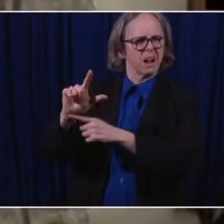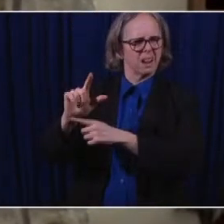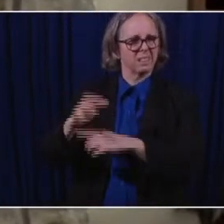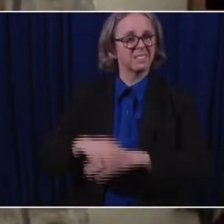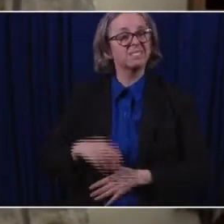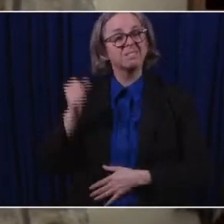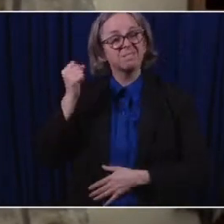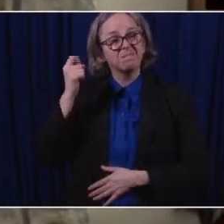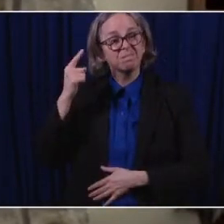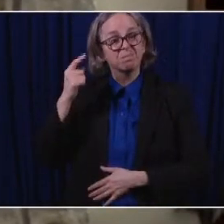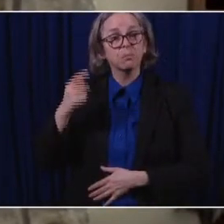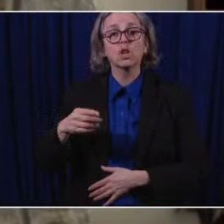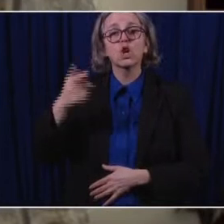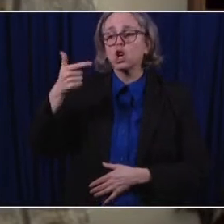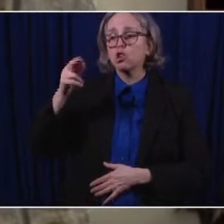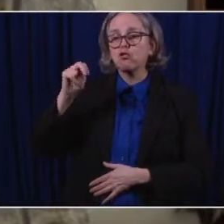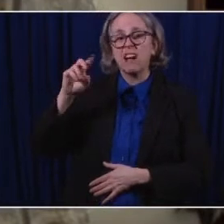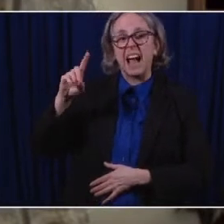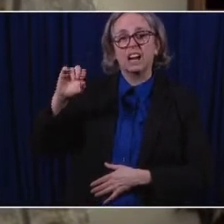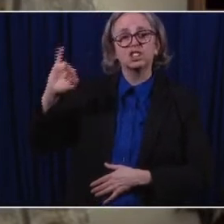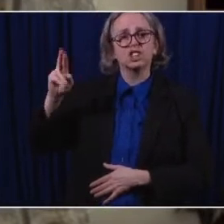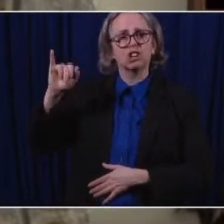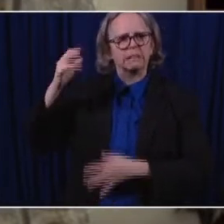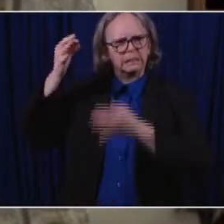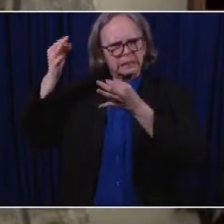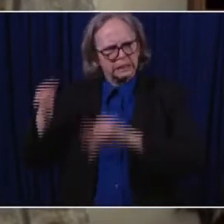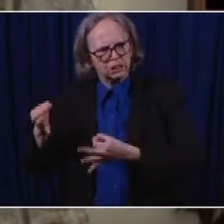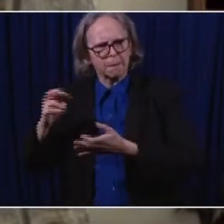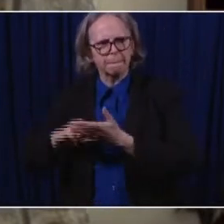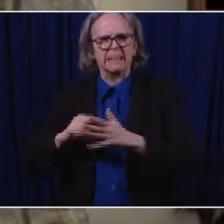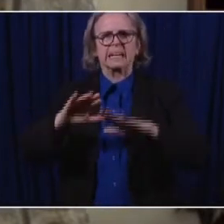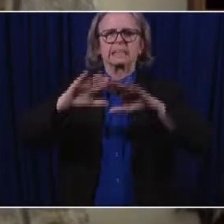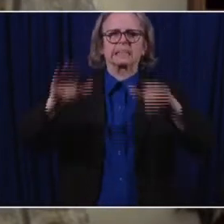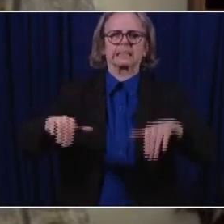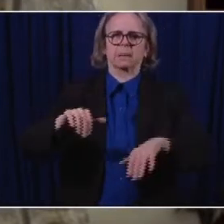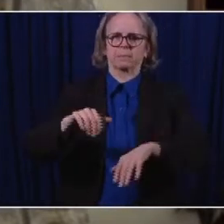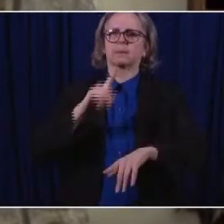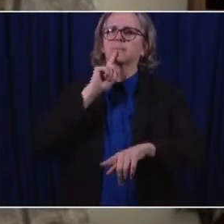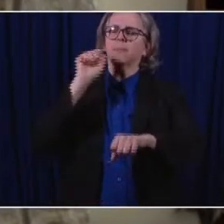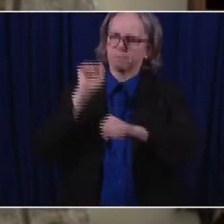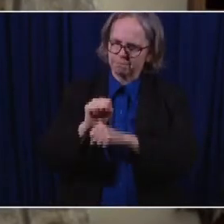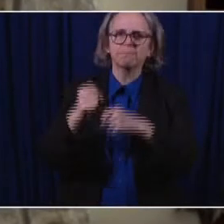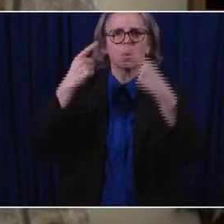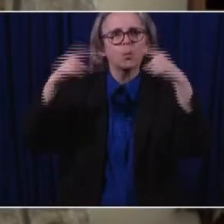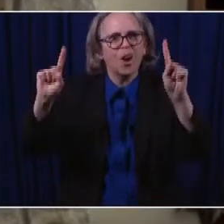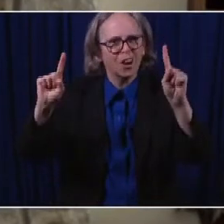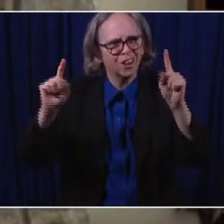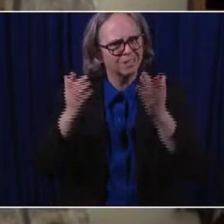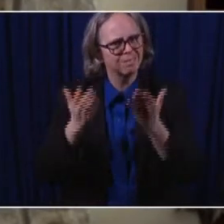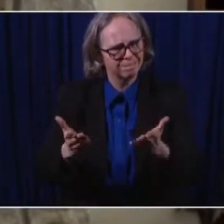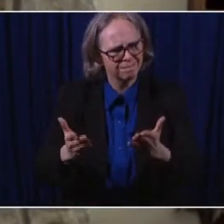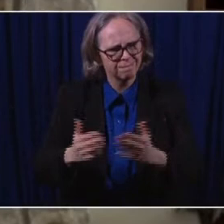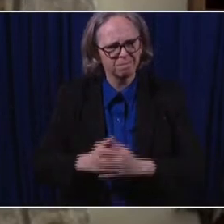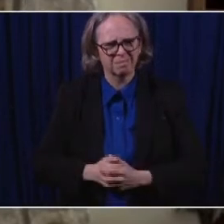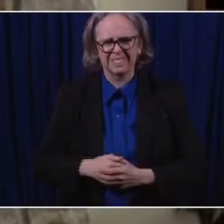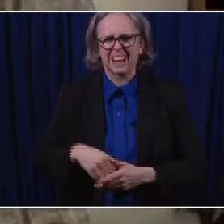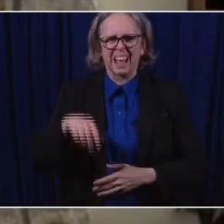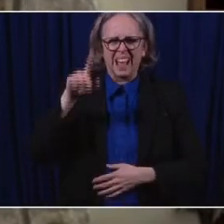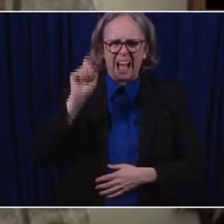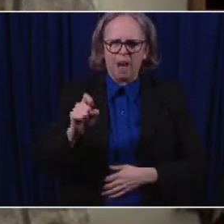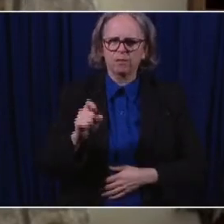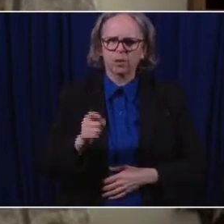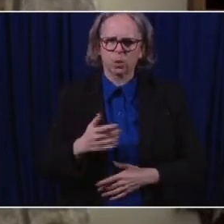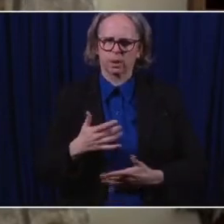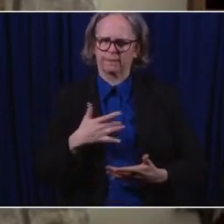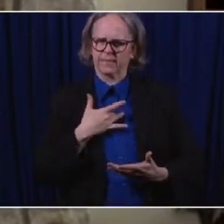the system is in fact working. Someone is indicted. You have to presume everyone's innocent until they go to the full